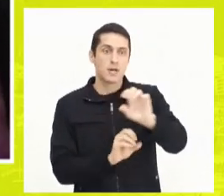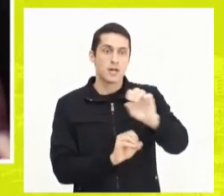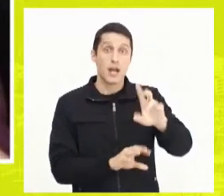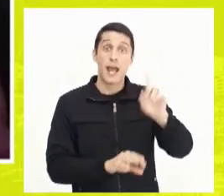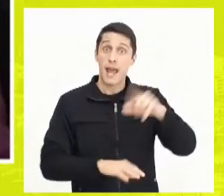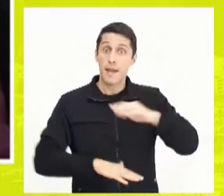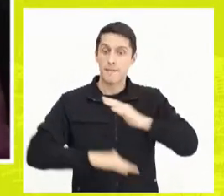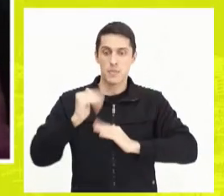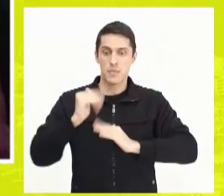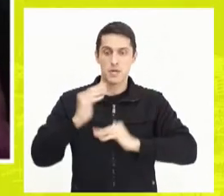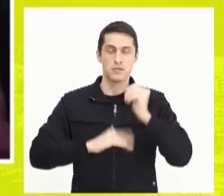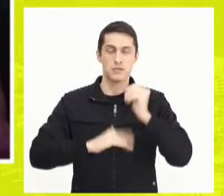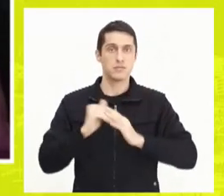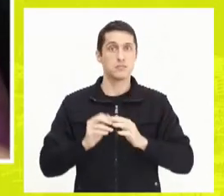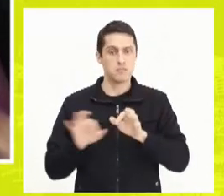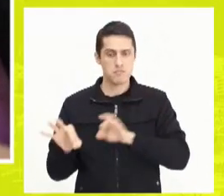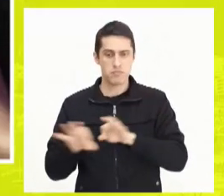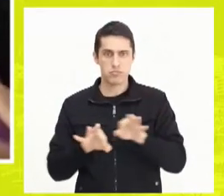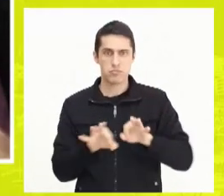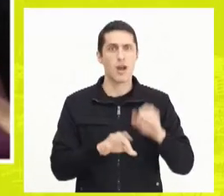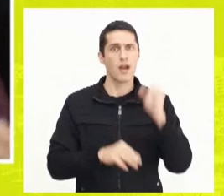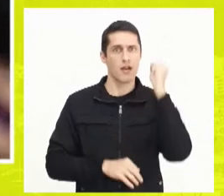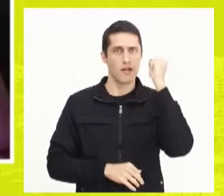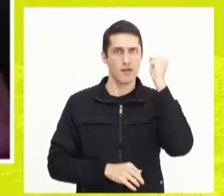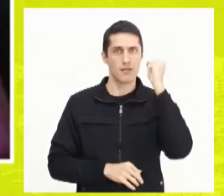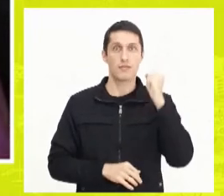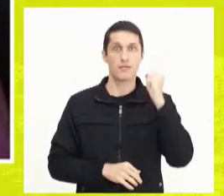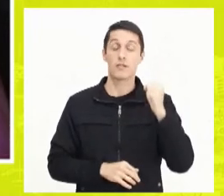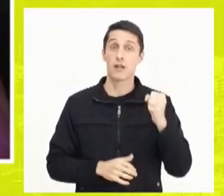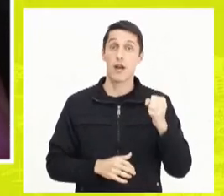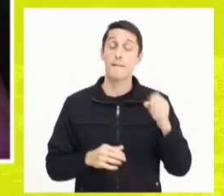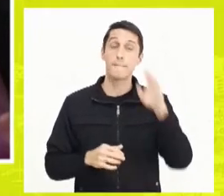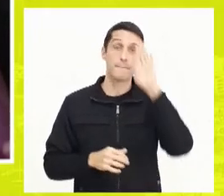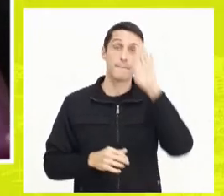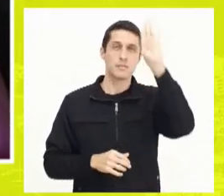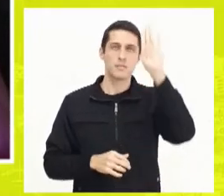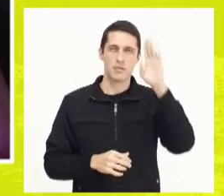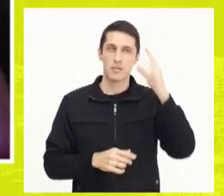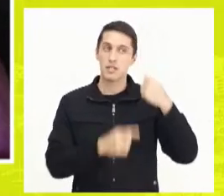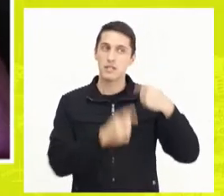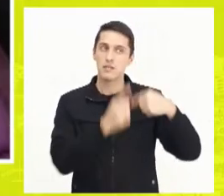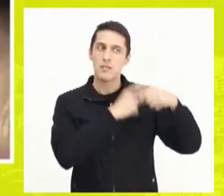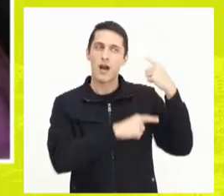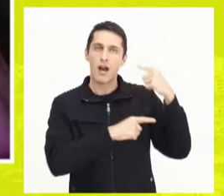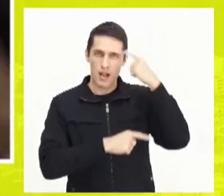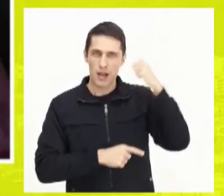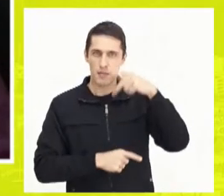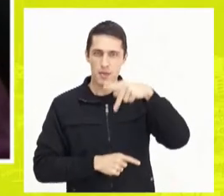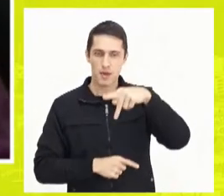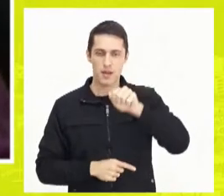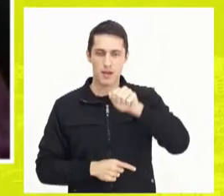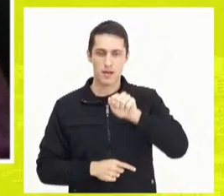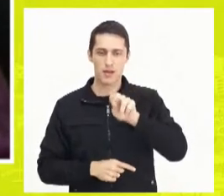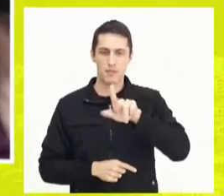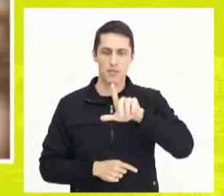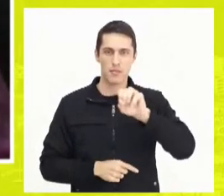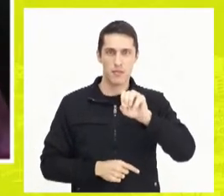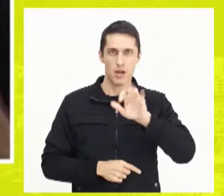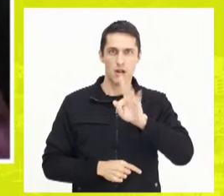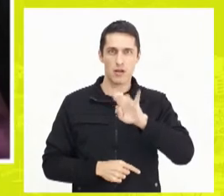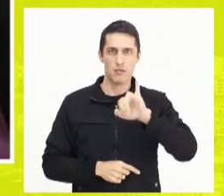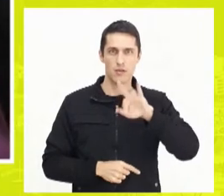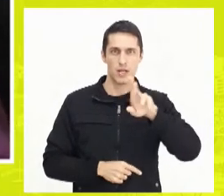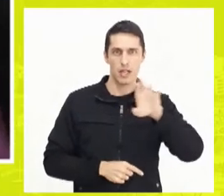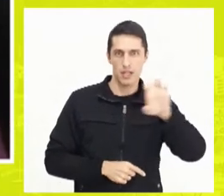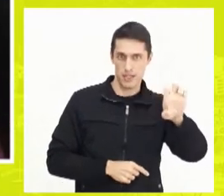methodology so that's strong in brazil because of paulo frey a legacy and